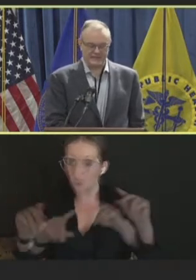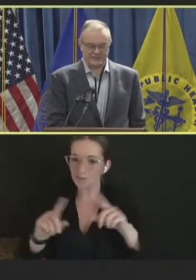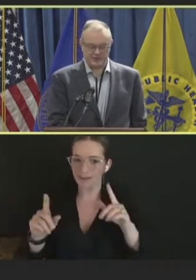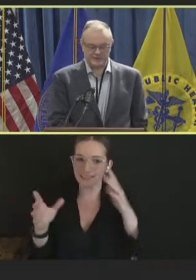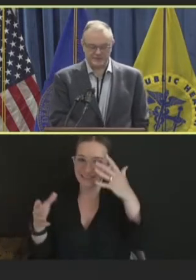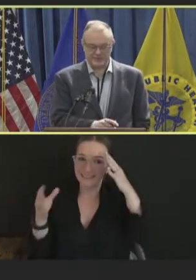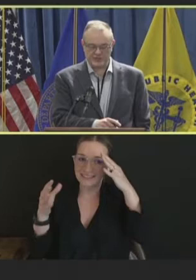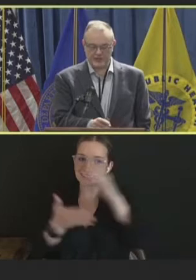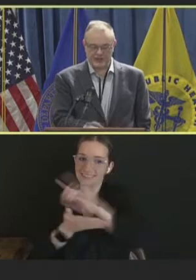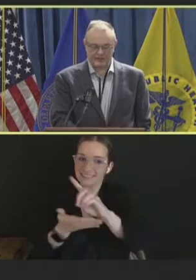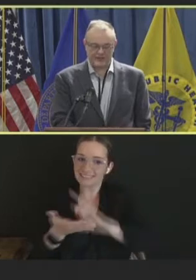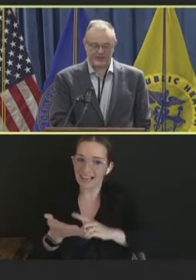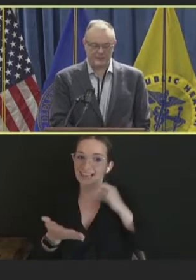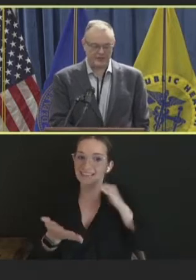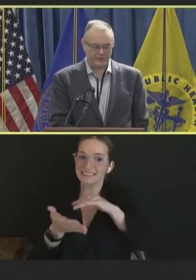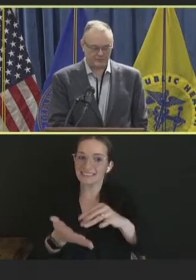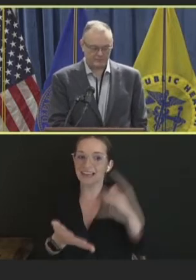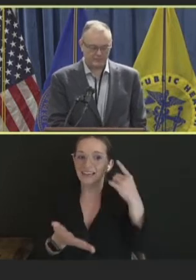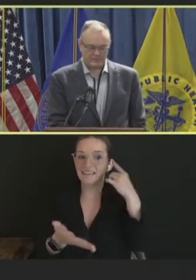to be descriptive to compare the